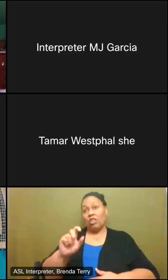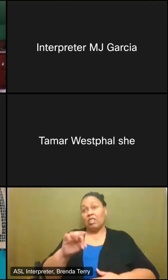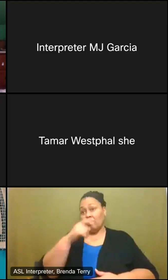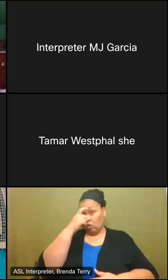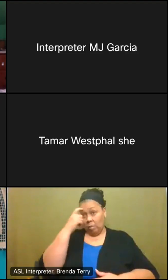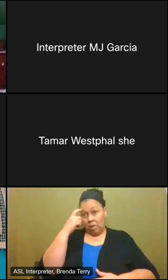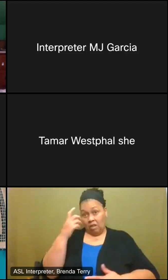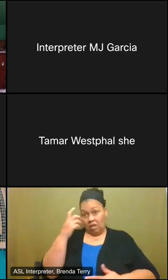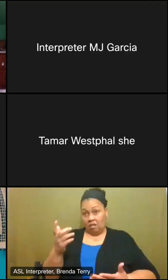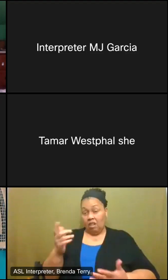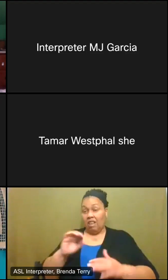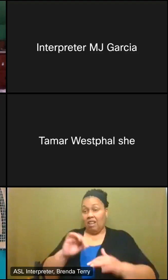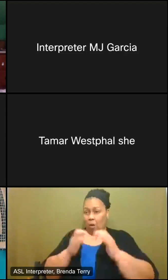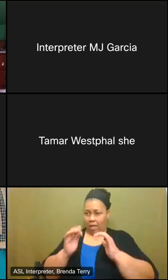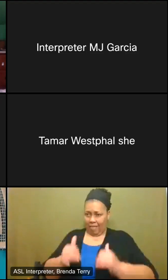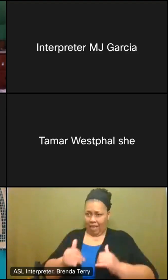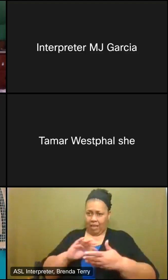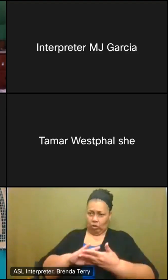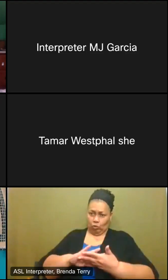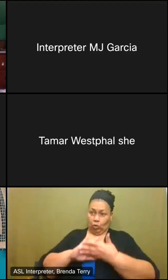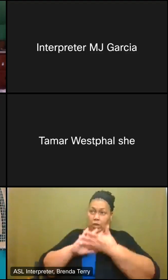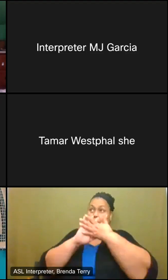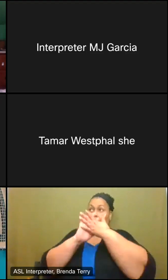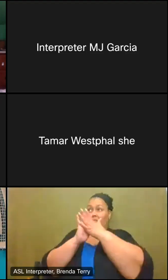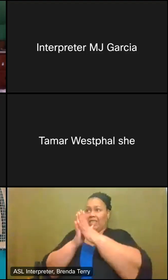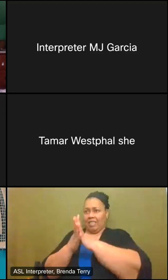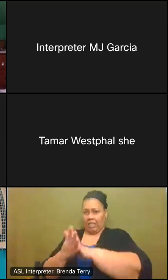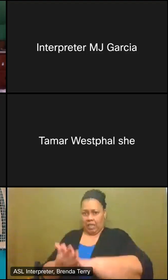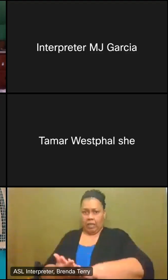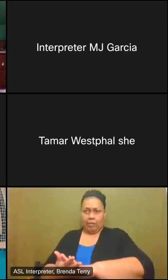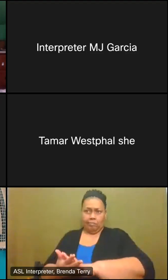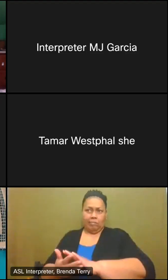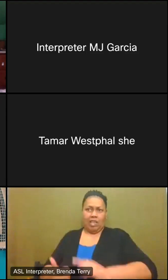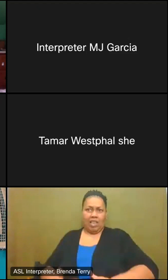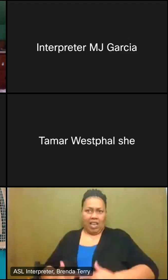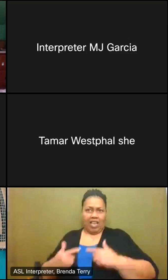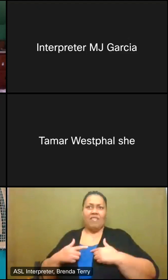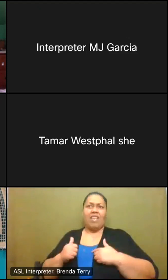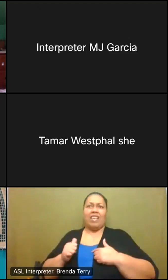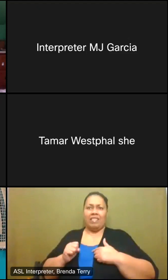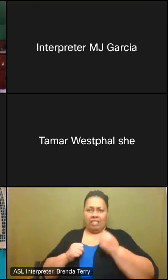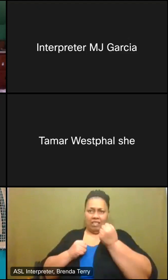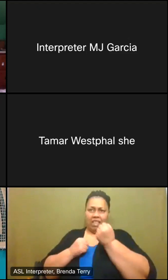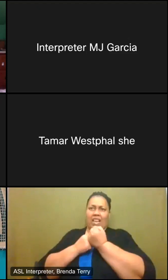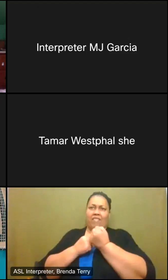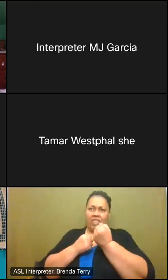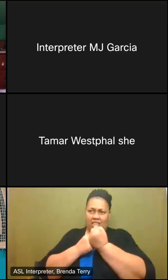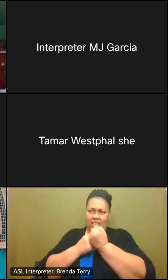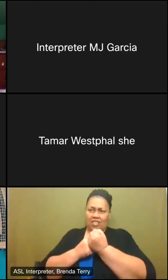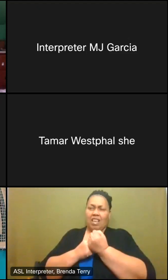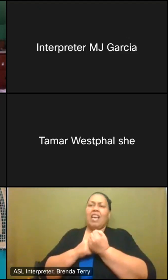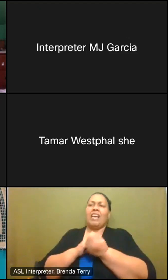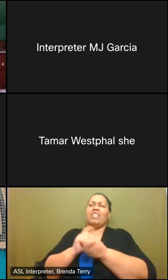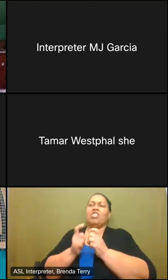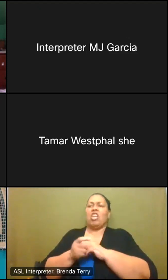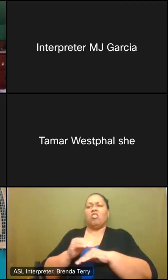that translated into and life as an advocate and transform the way that